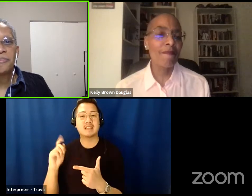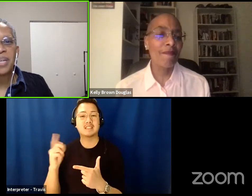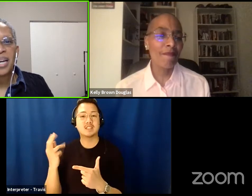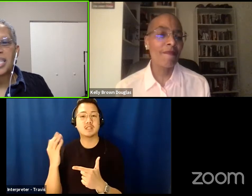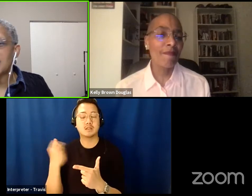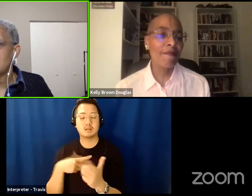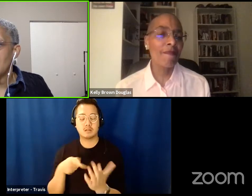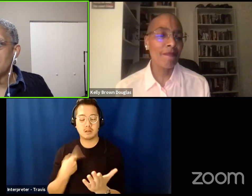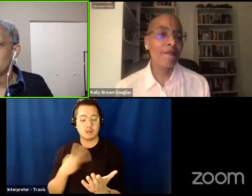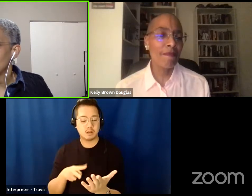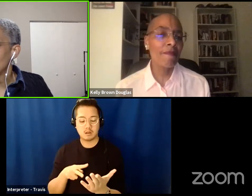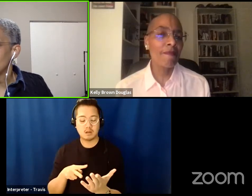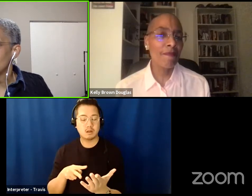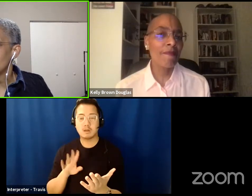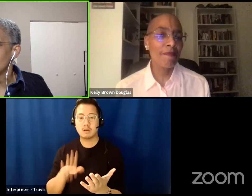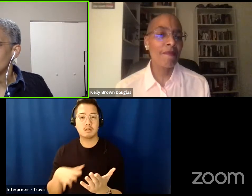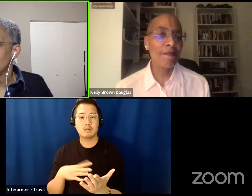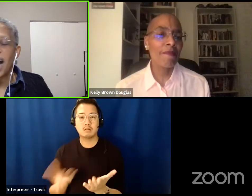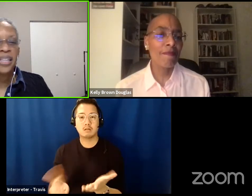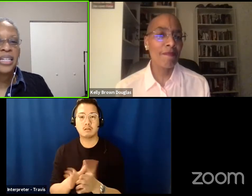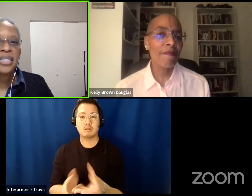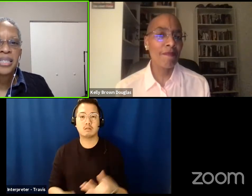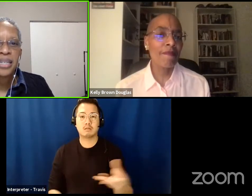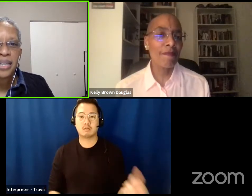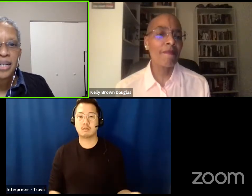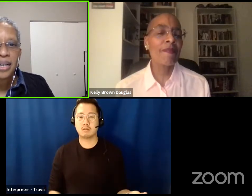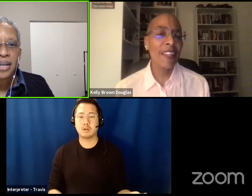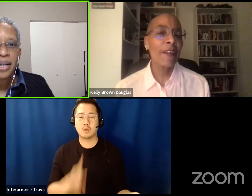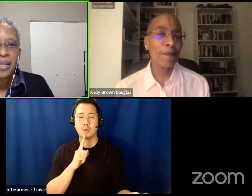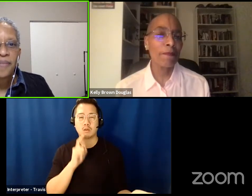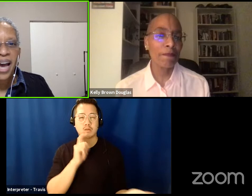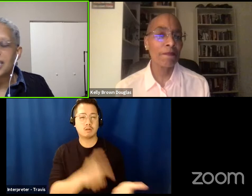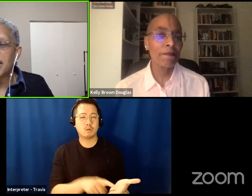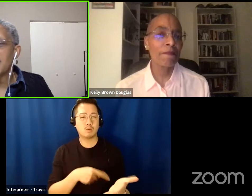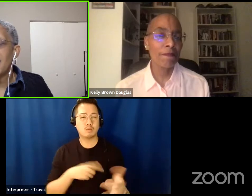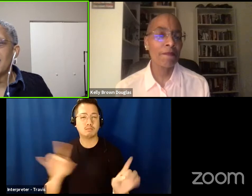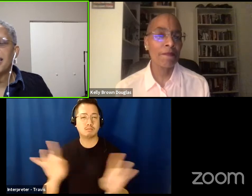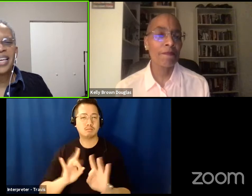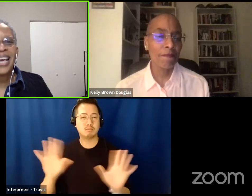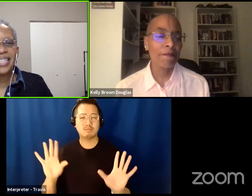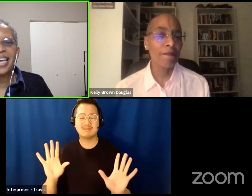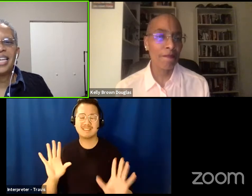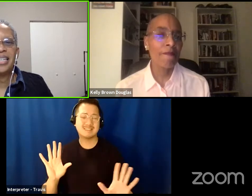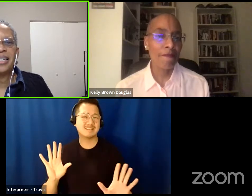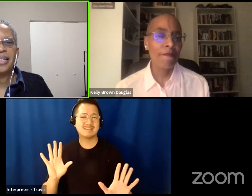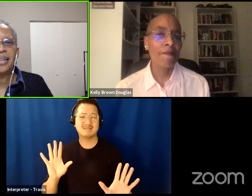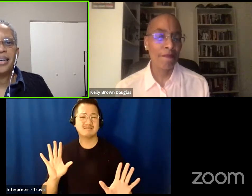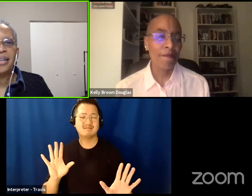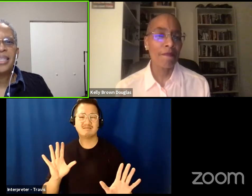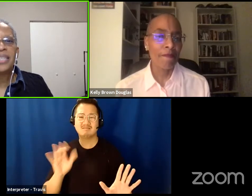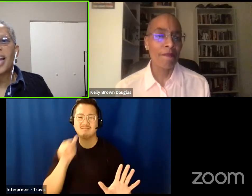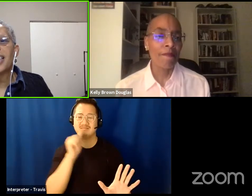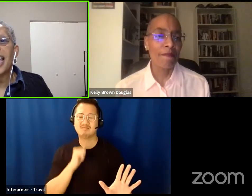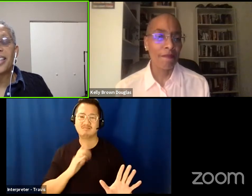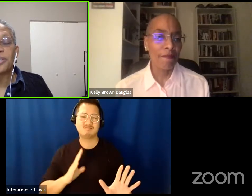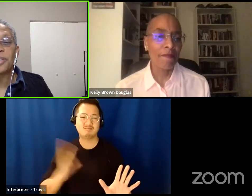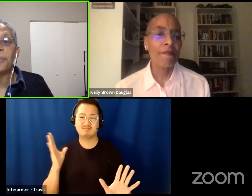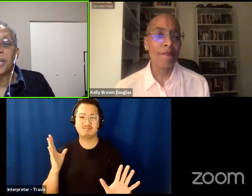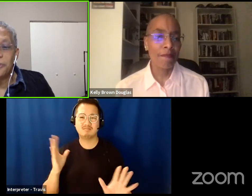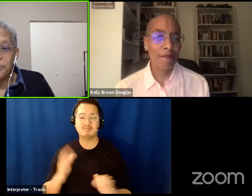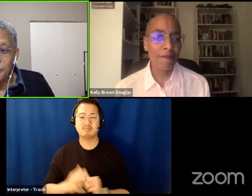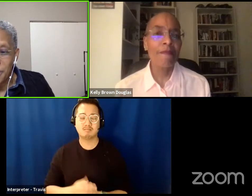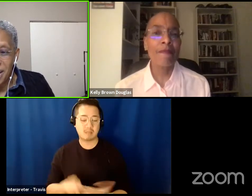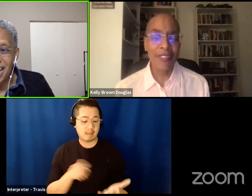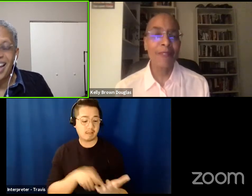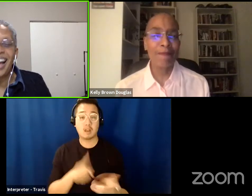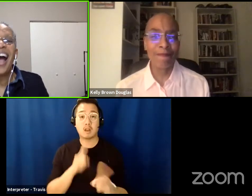I had to close it because I said, this is the violence. Yeah. The violence, I can't take it. These are not the answers I'm